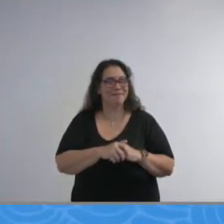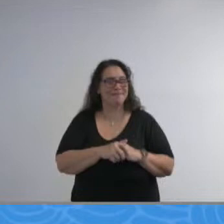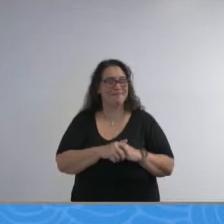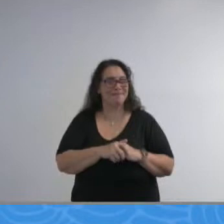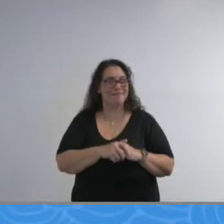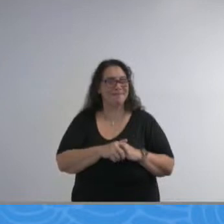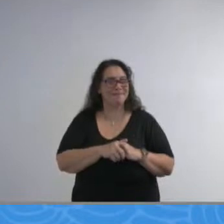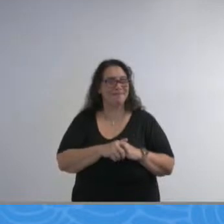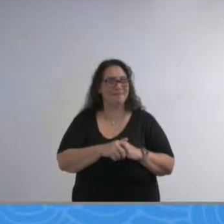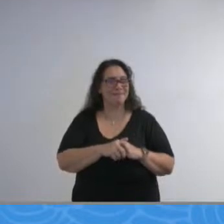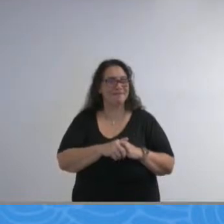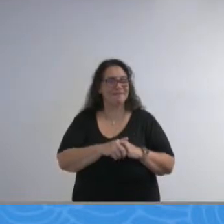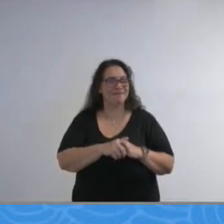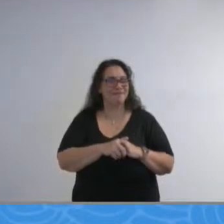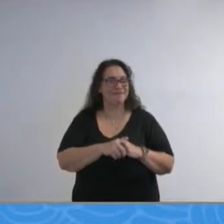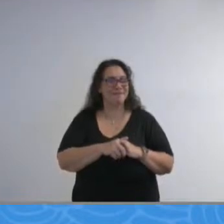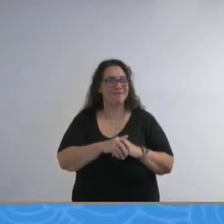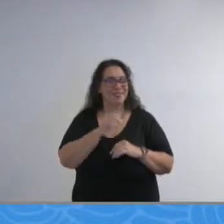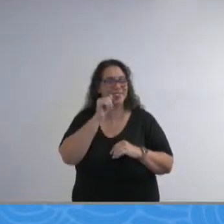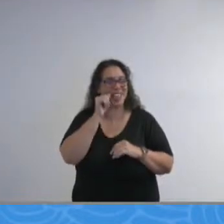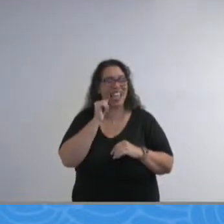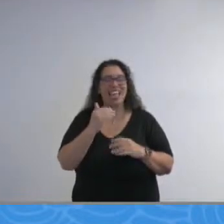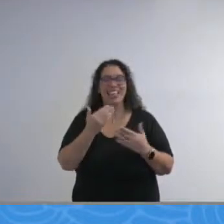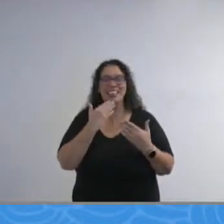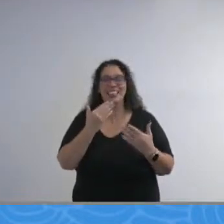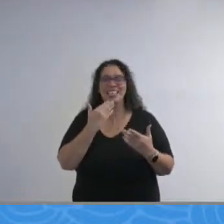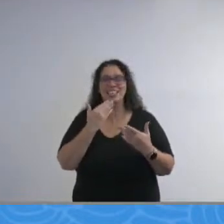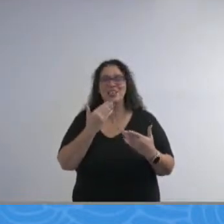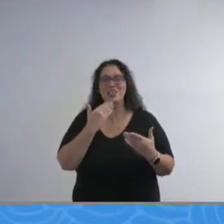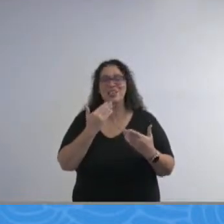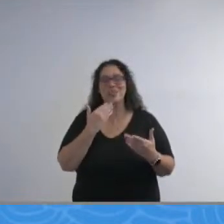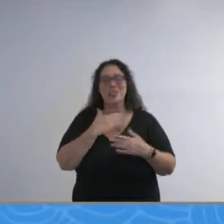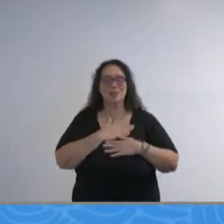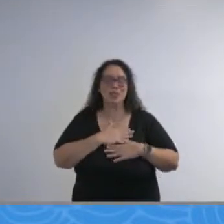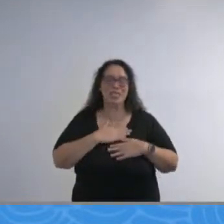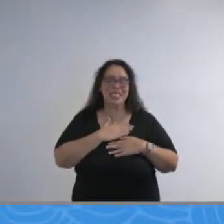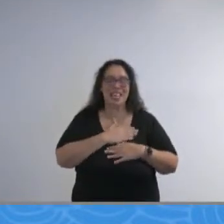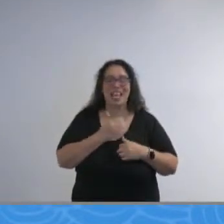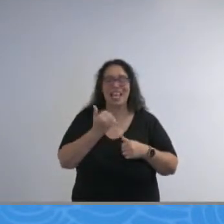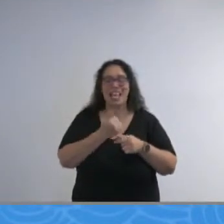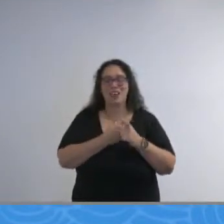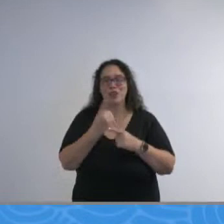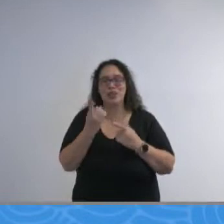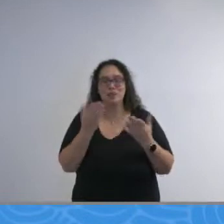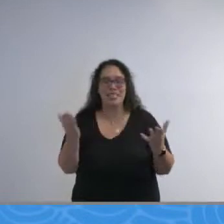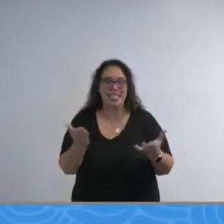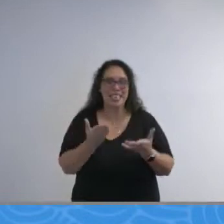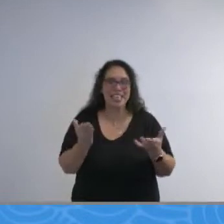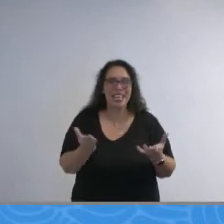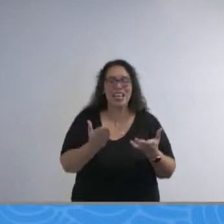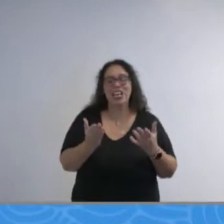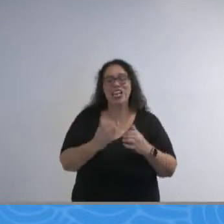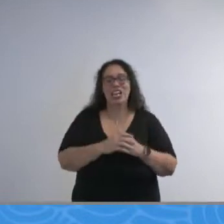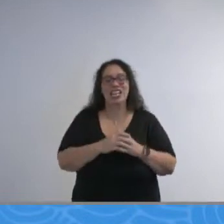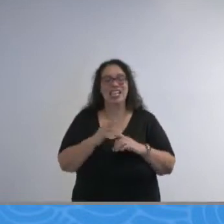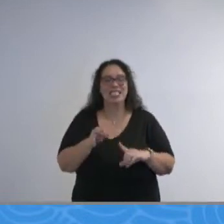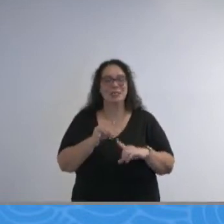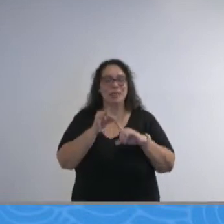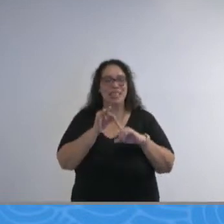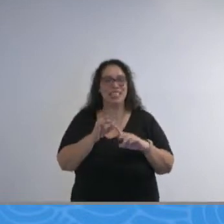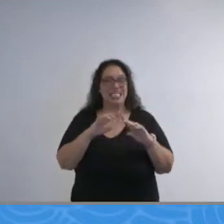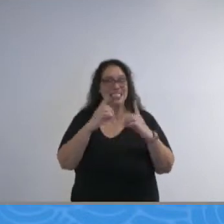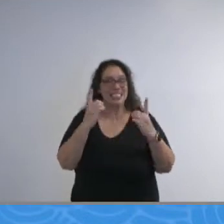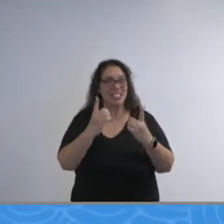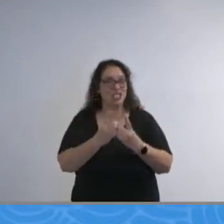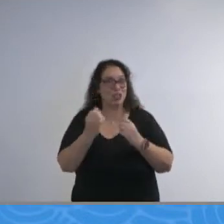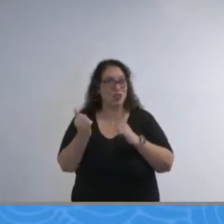Seems like we will. Solo quería agradecer a todos por su presencia. I wanted to appreciate everybody for being here, and especially the district